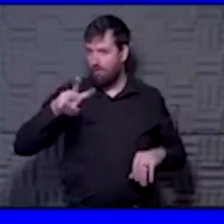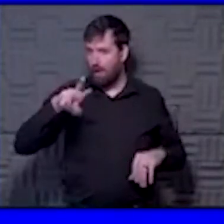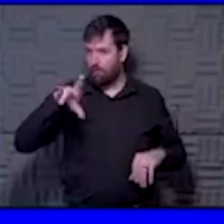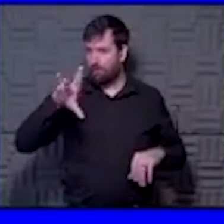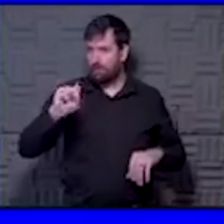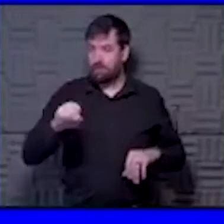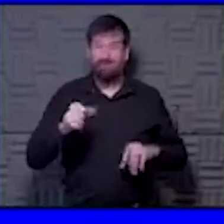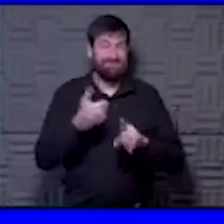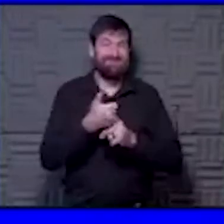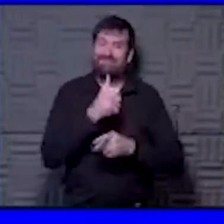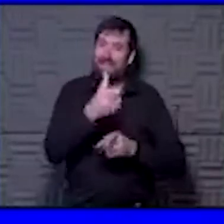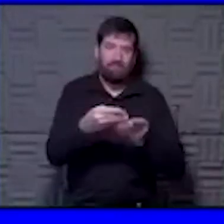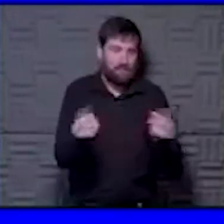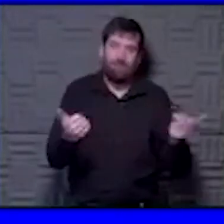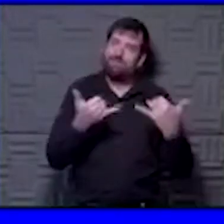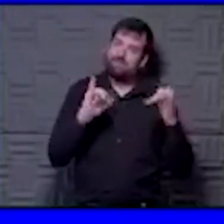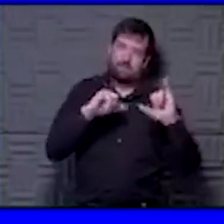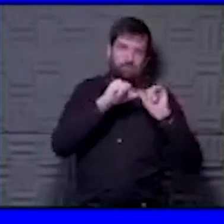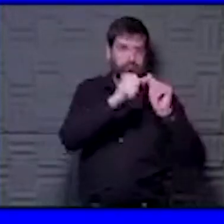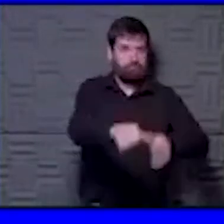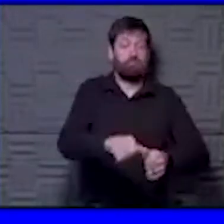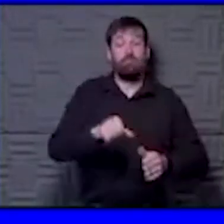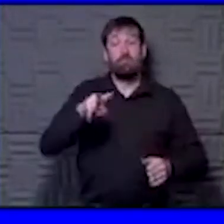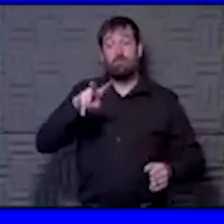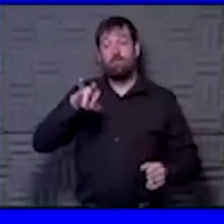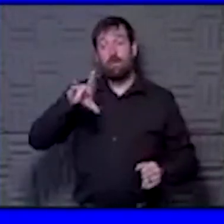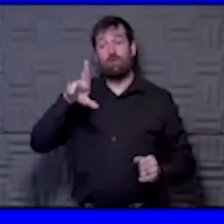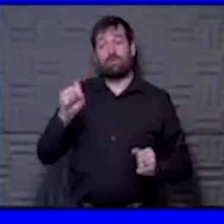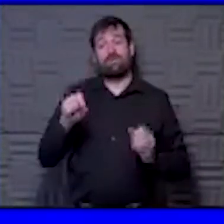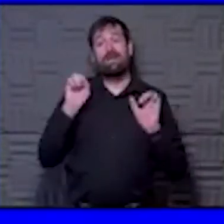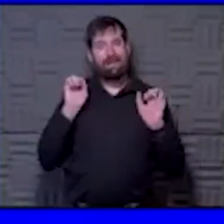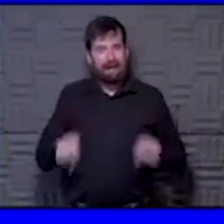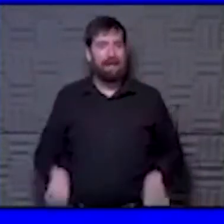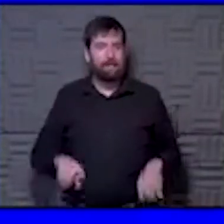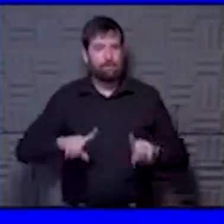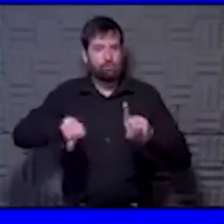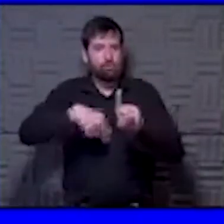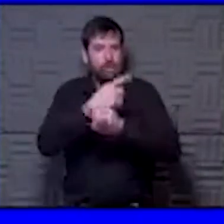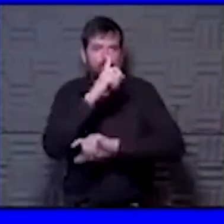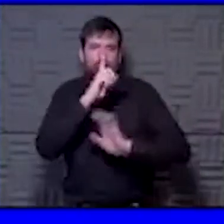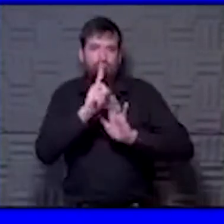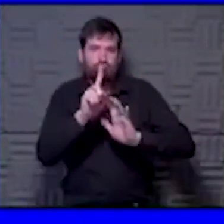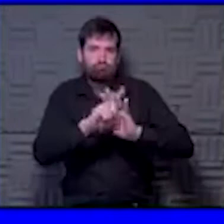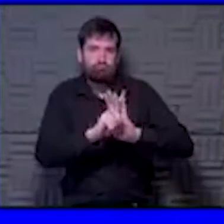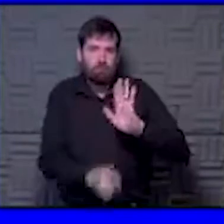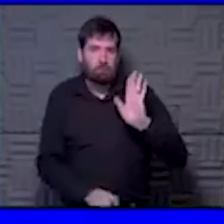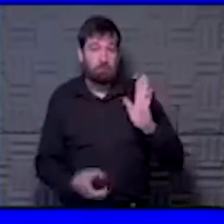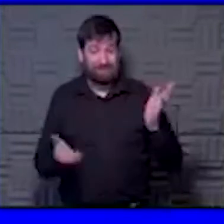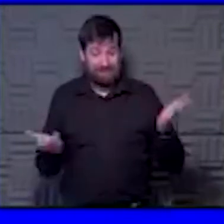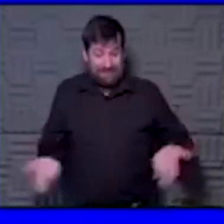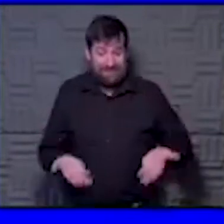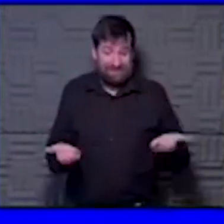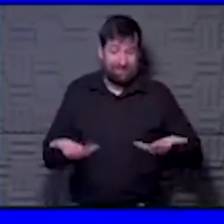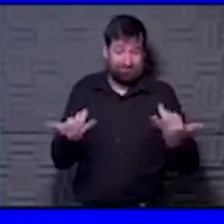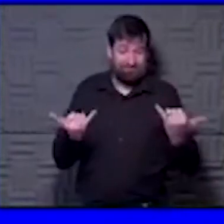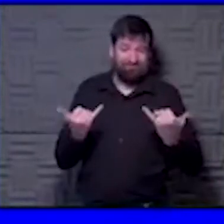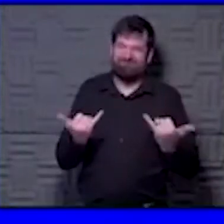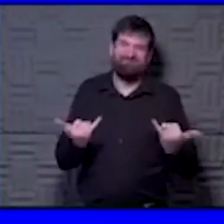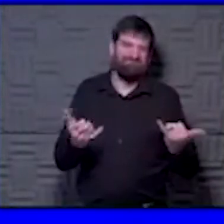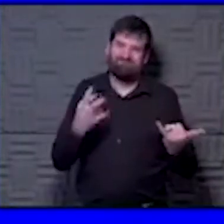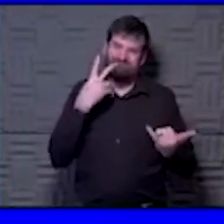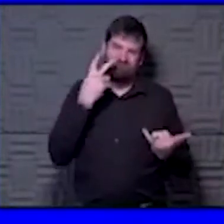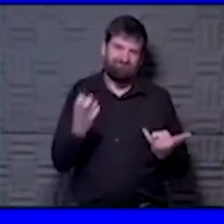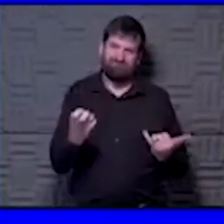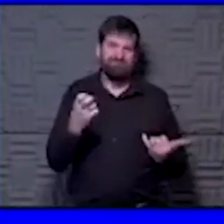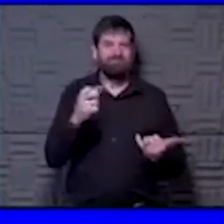That has not faded away. So yeah, certainly a virus can just disappear. I don't believe that will happen here. We have other evidence of